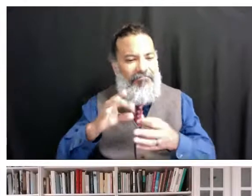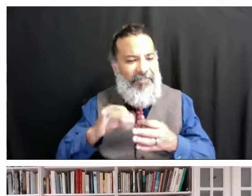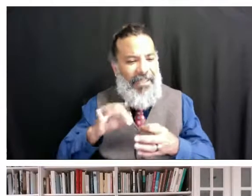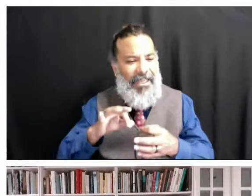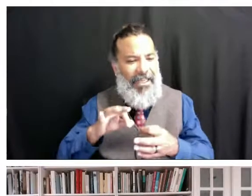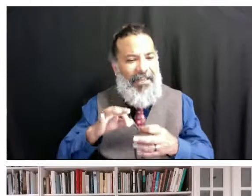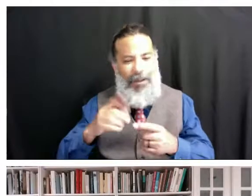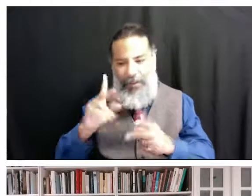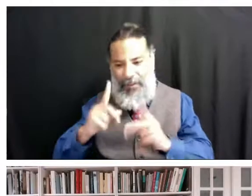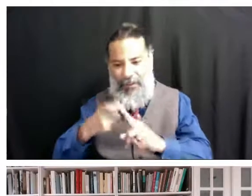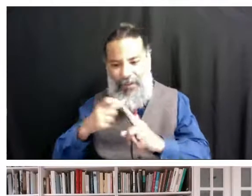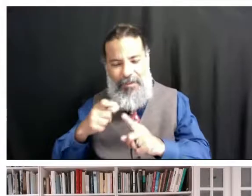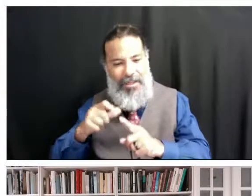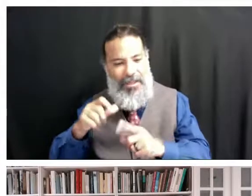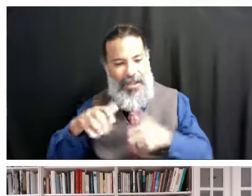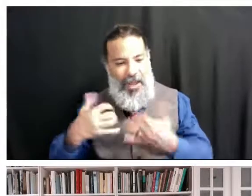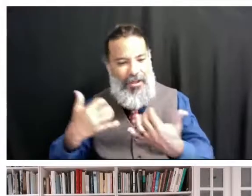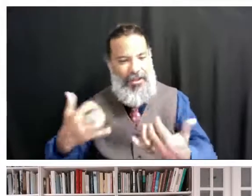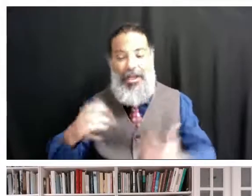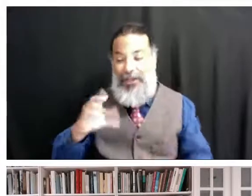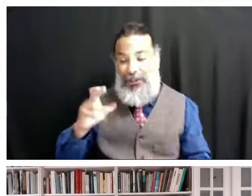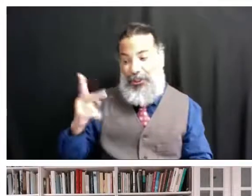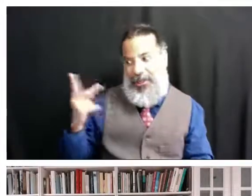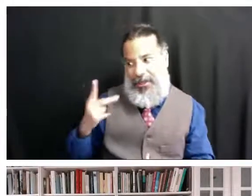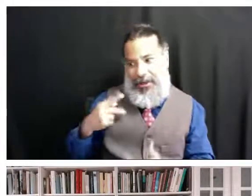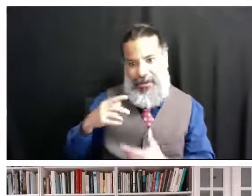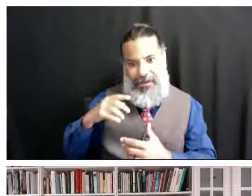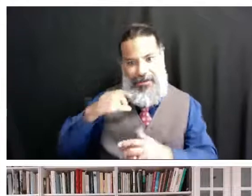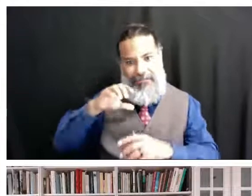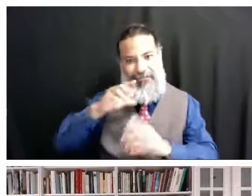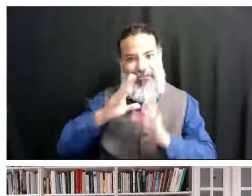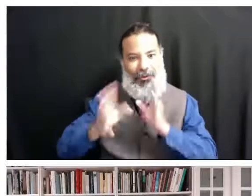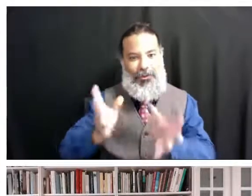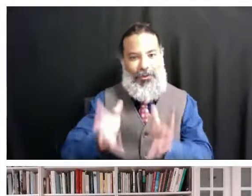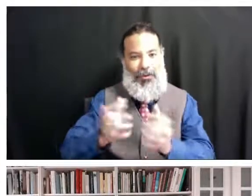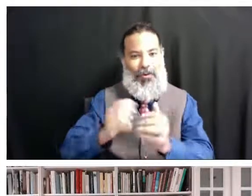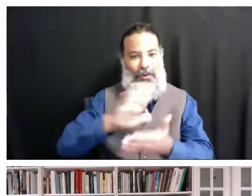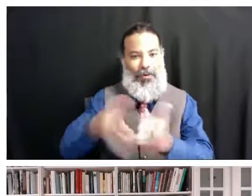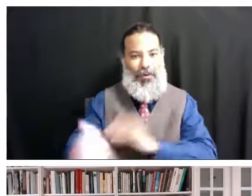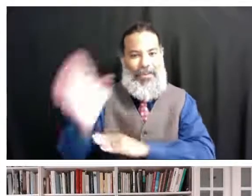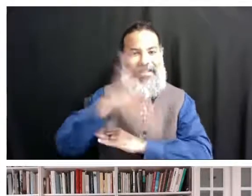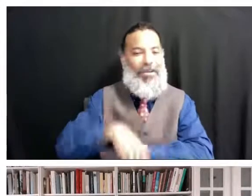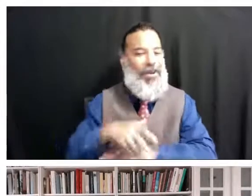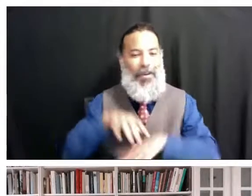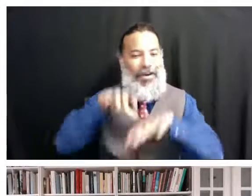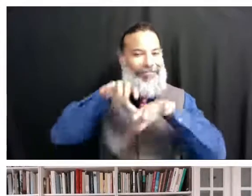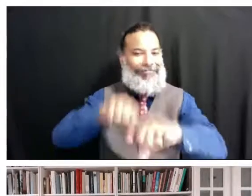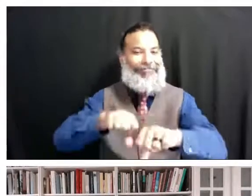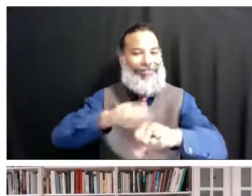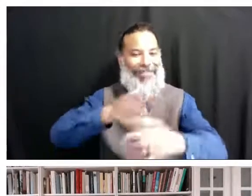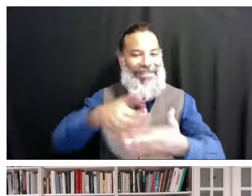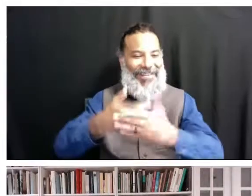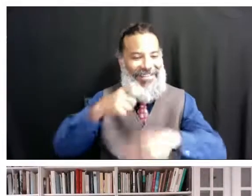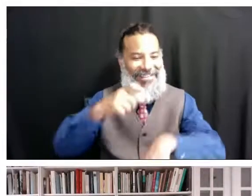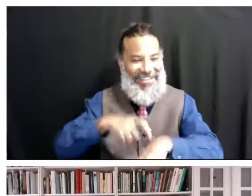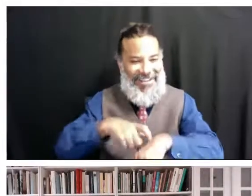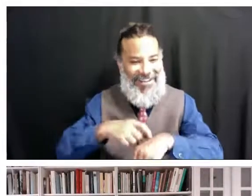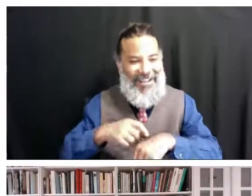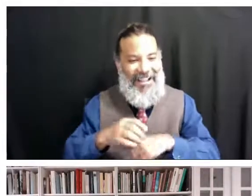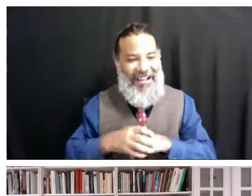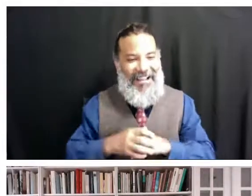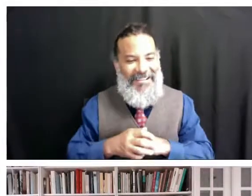questions from the audience, because Chick and I could talk to Jean about this all day and we don't want to monopolize her